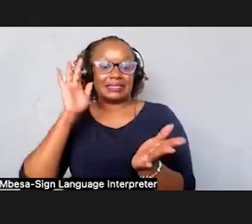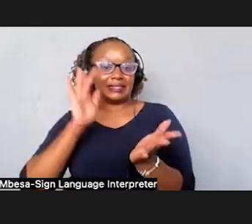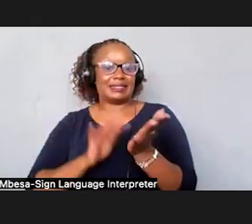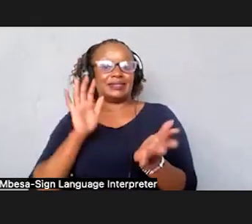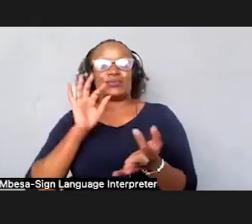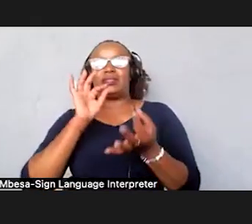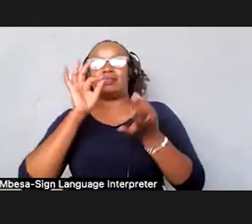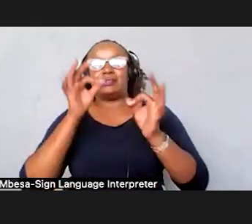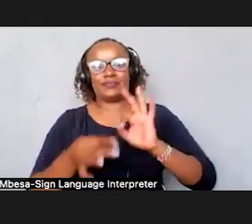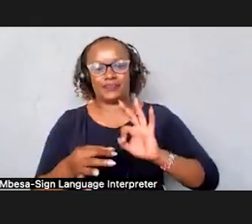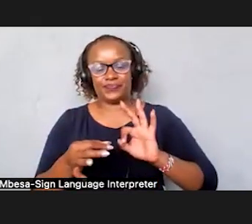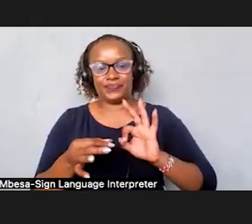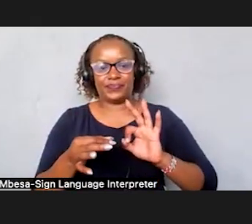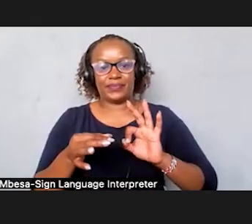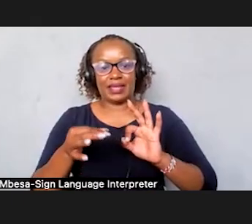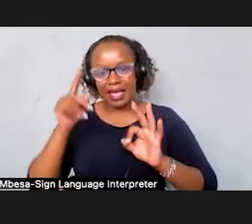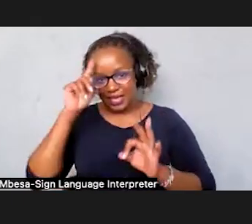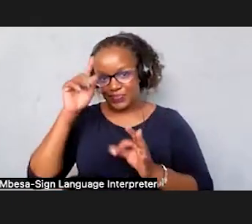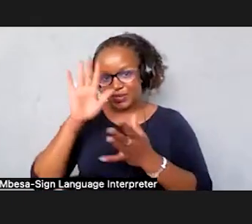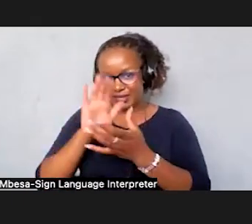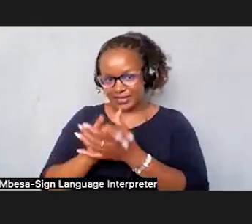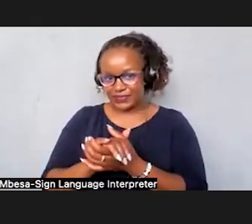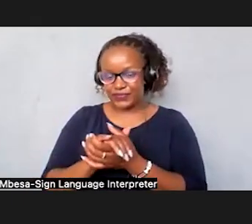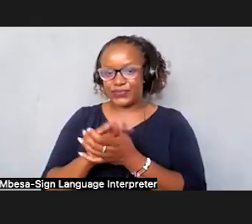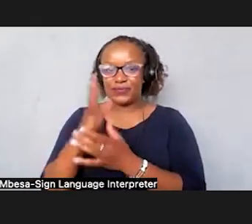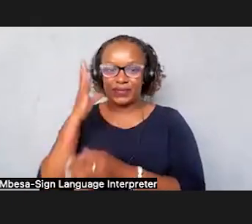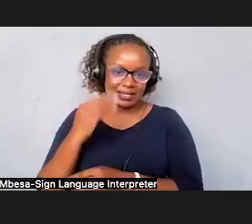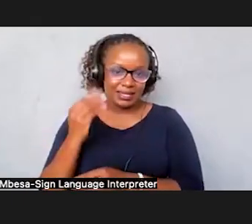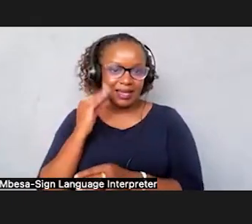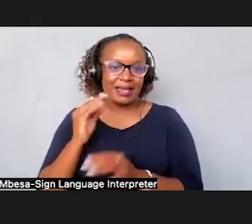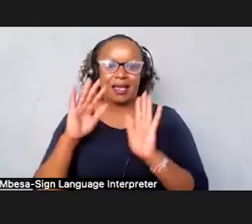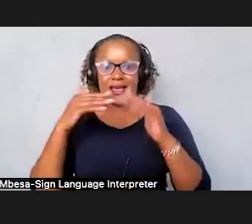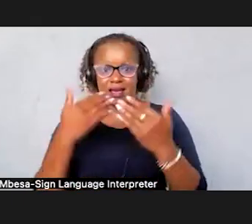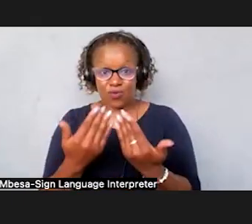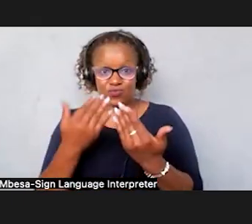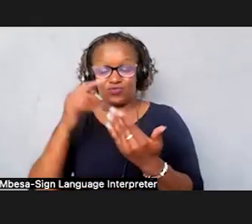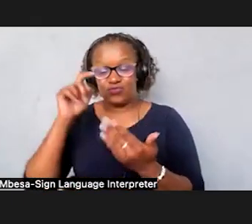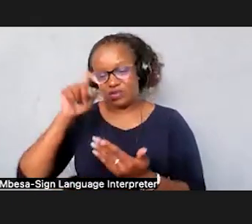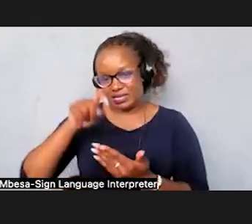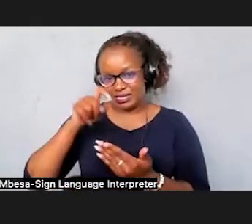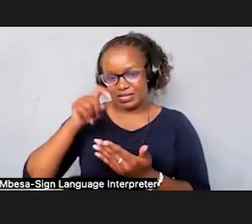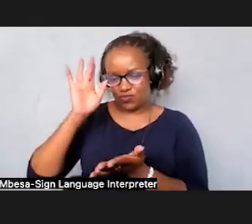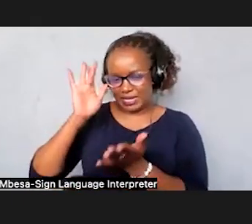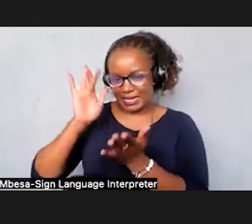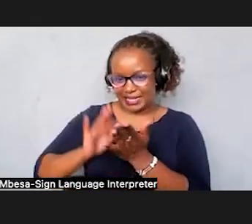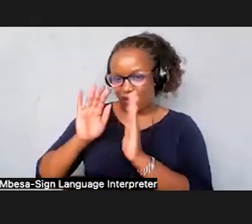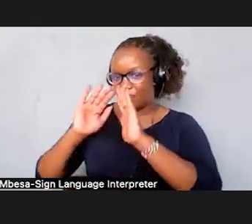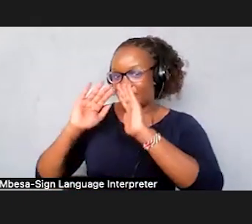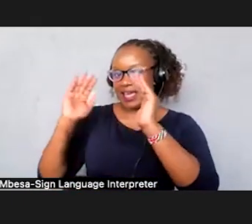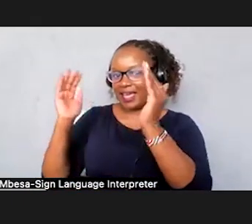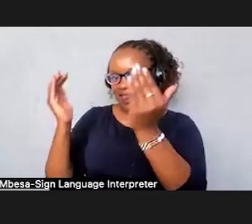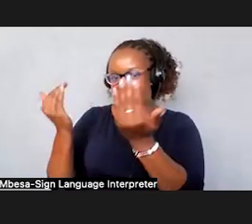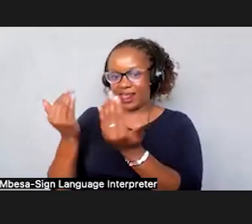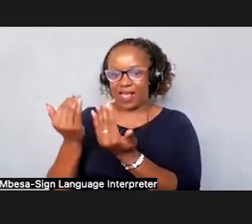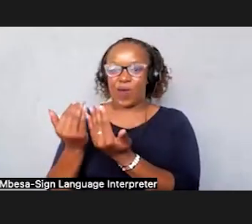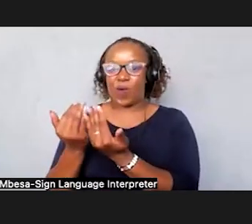through how you're supposed to click on that around a little circle on your